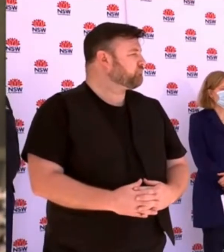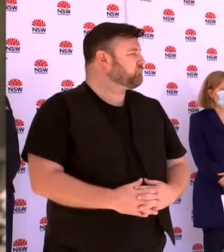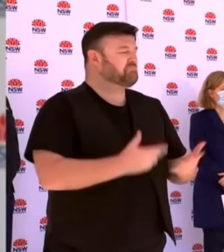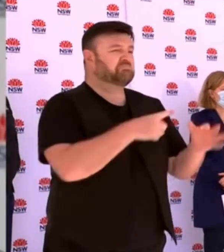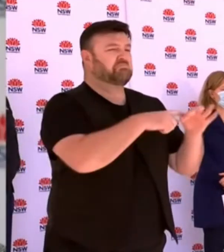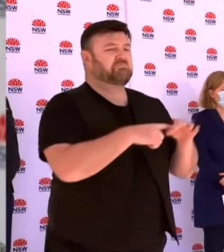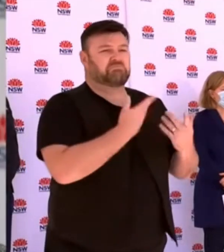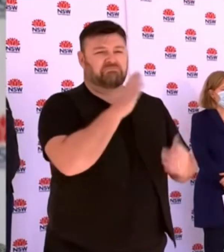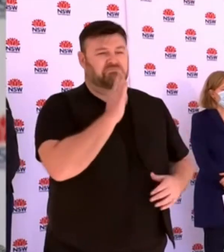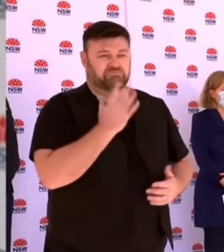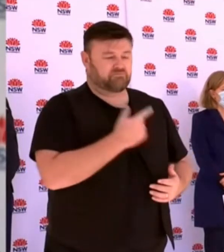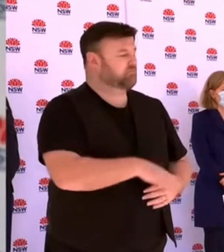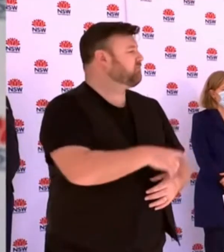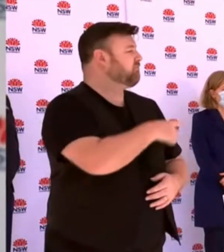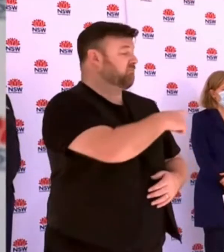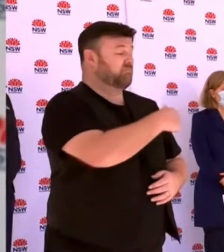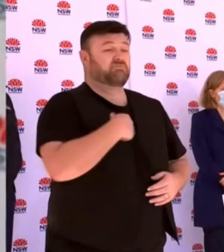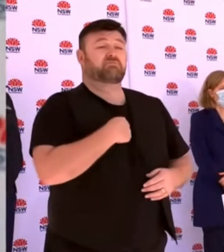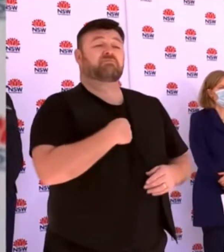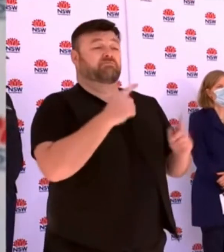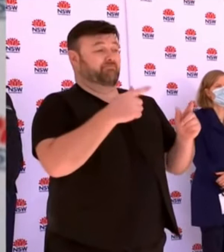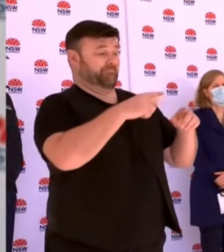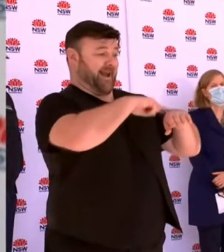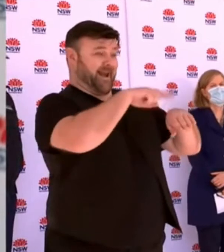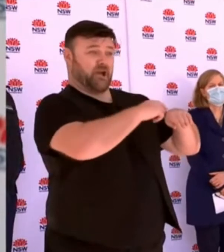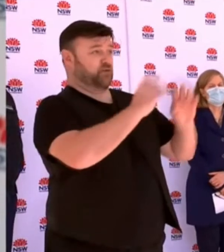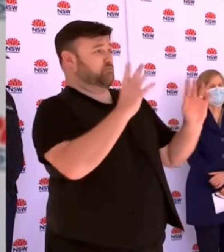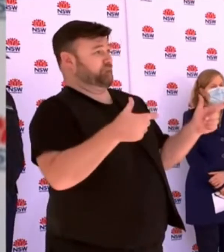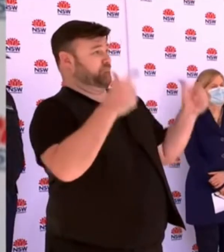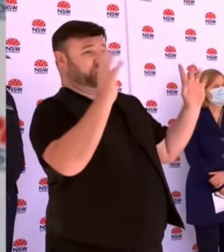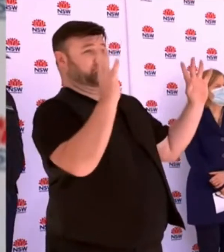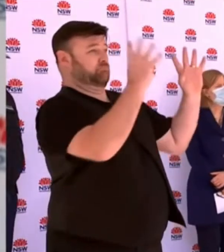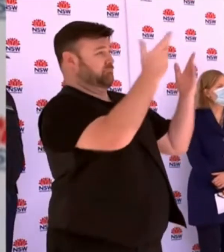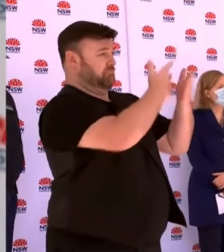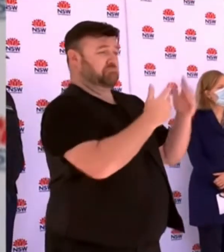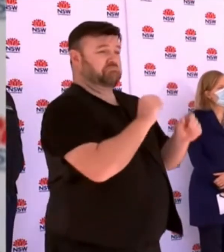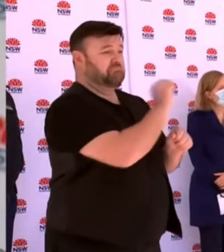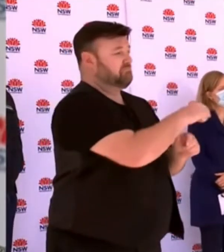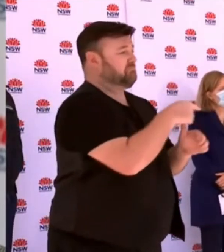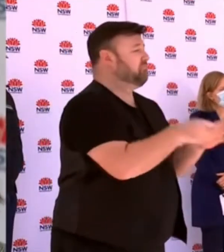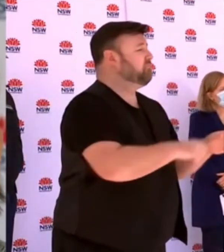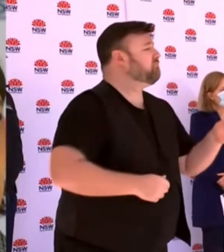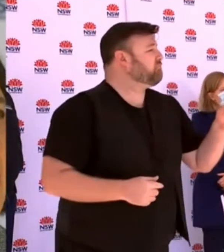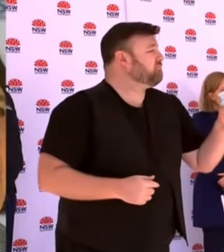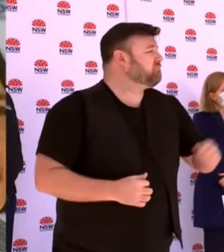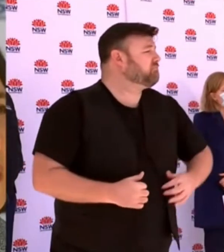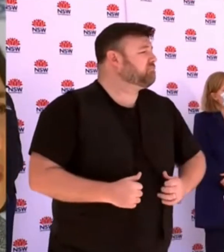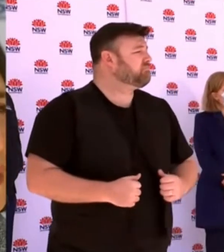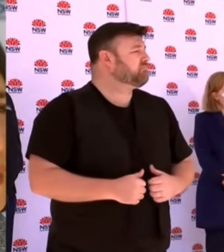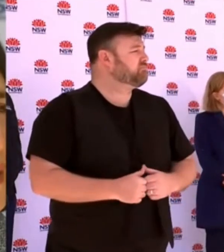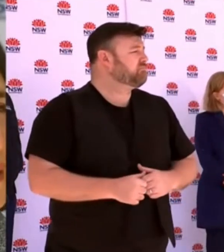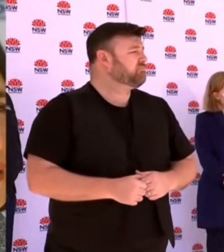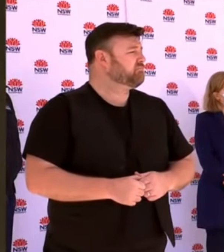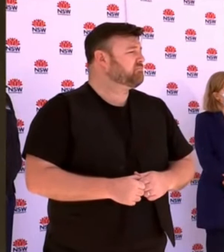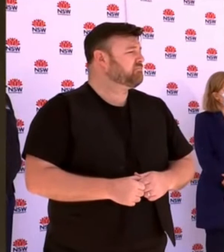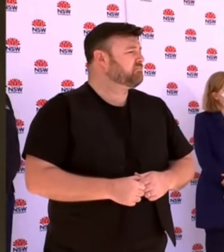Well, that was outlined in part of the phases which National Cabinet adopted, so absolutely. Premier, just back to the arrivals cap. Will